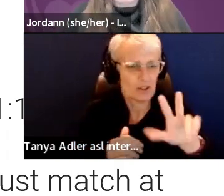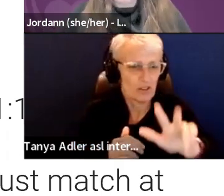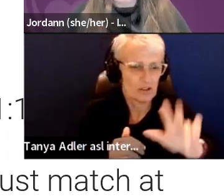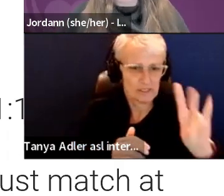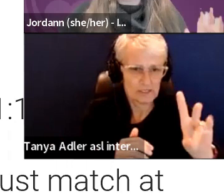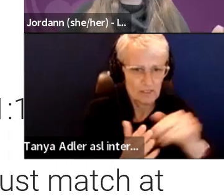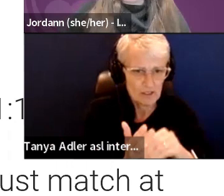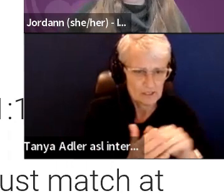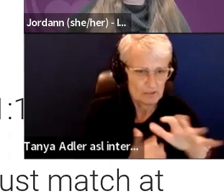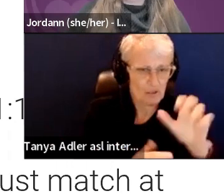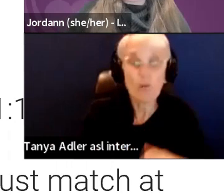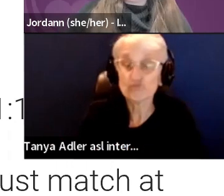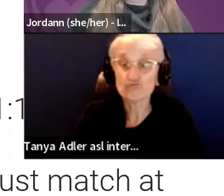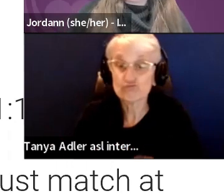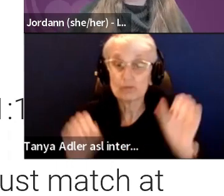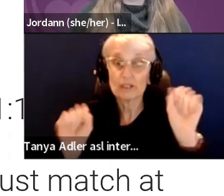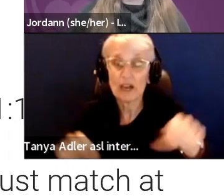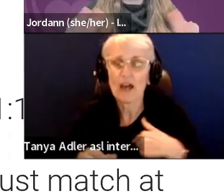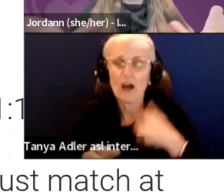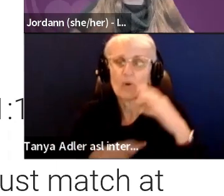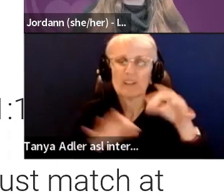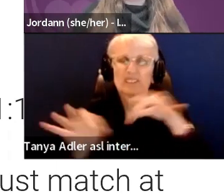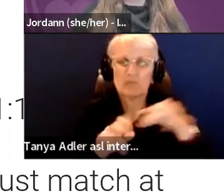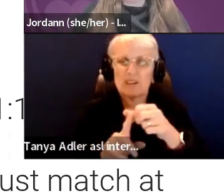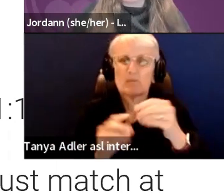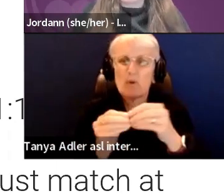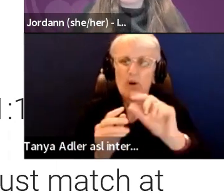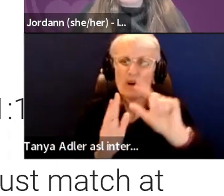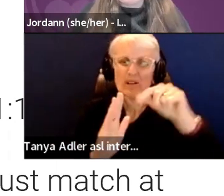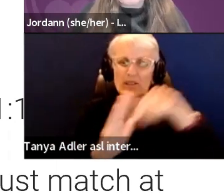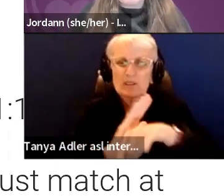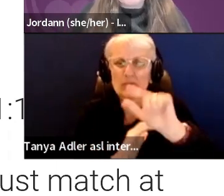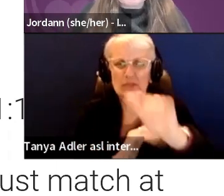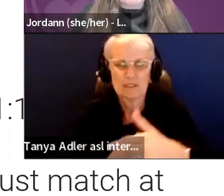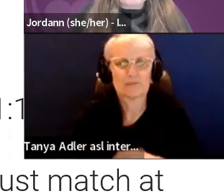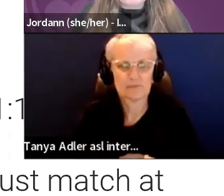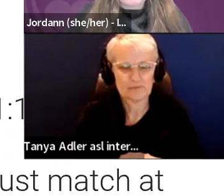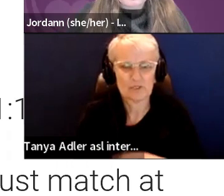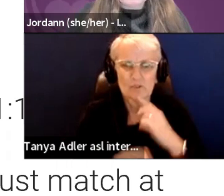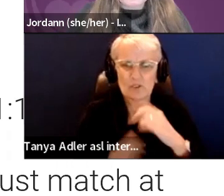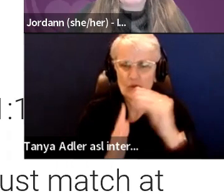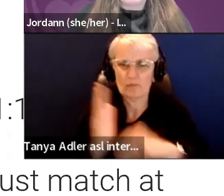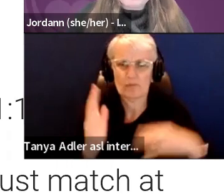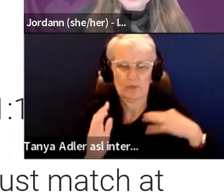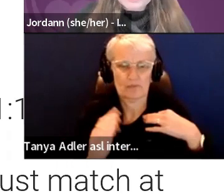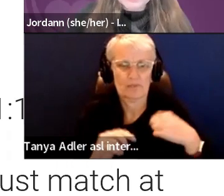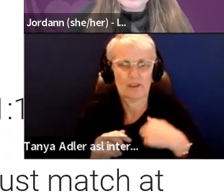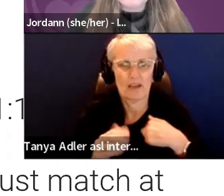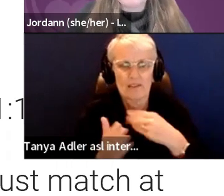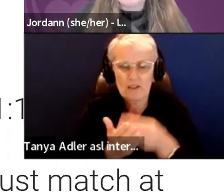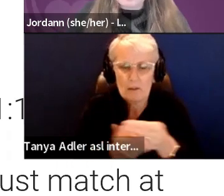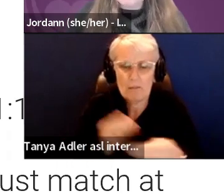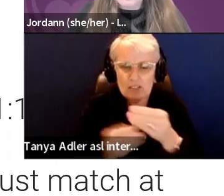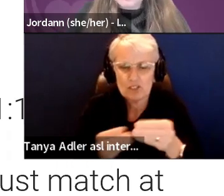You can, and I'll talk about what that would look like in terms of putting that information on the application form as well, because there's a budget